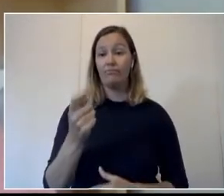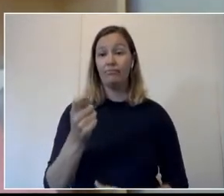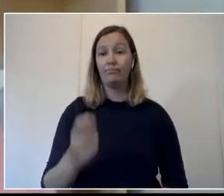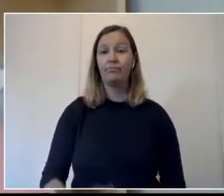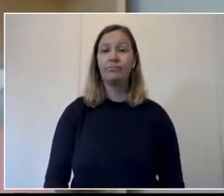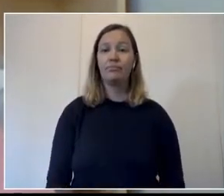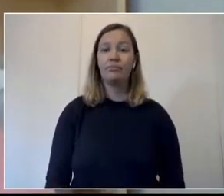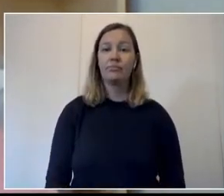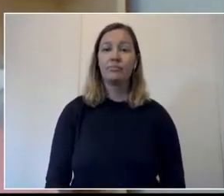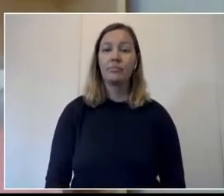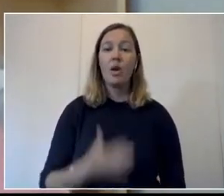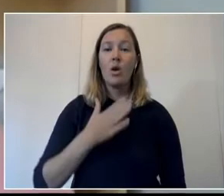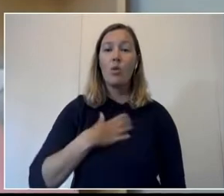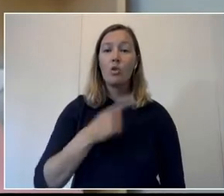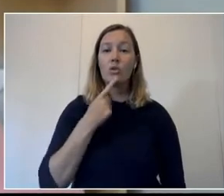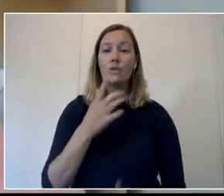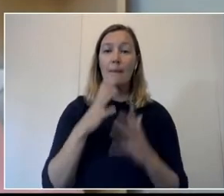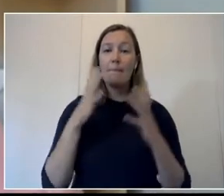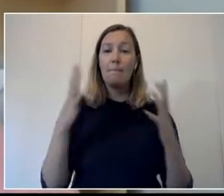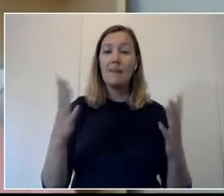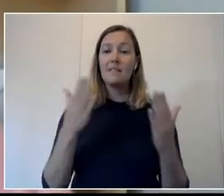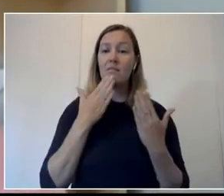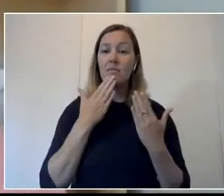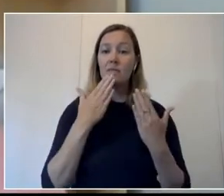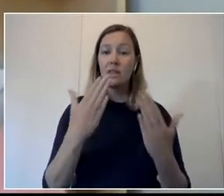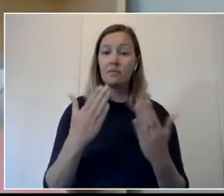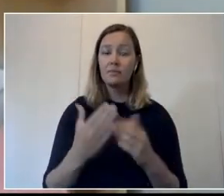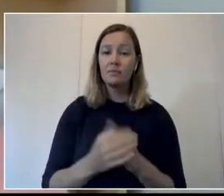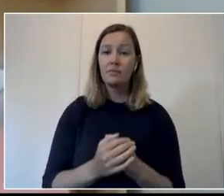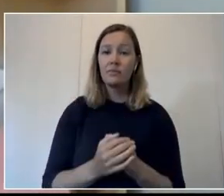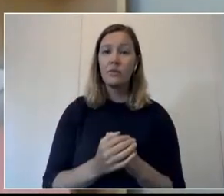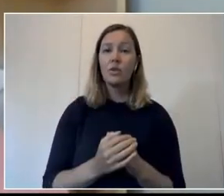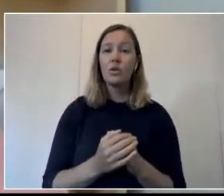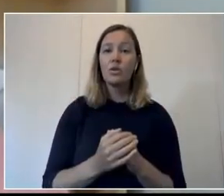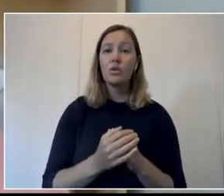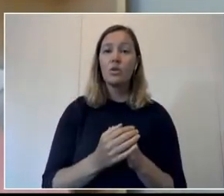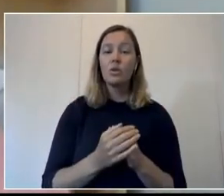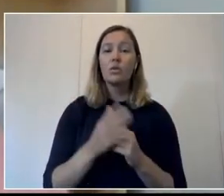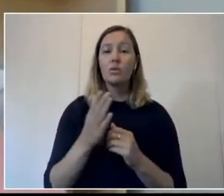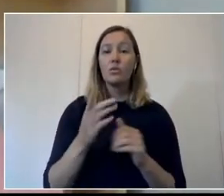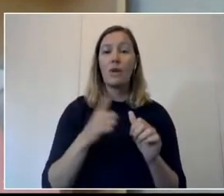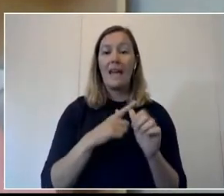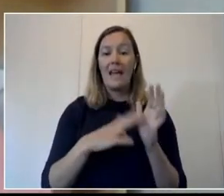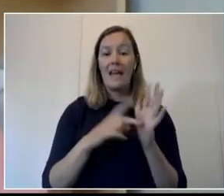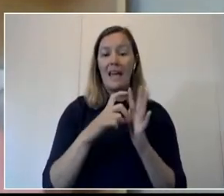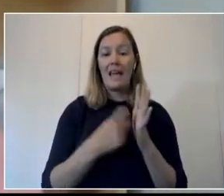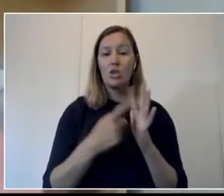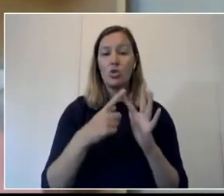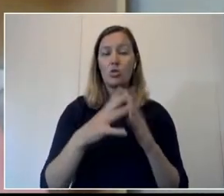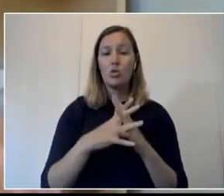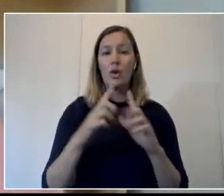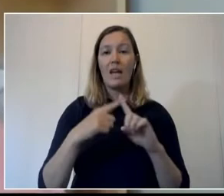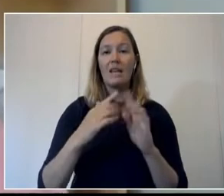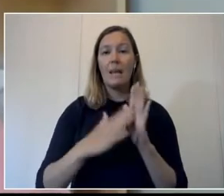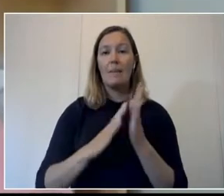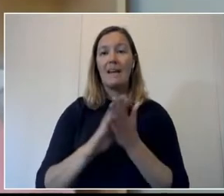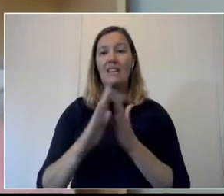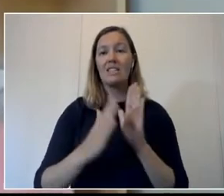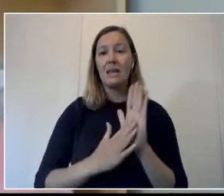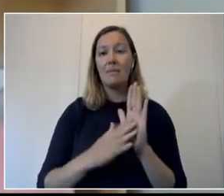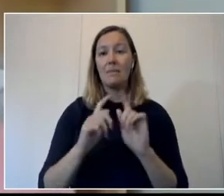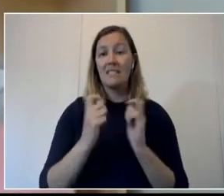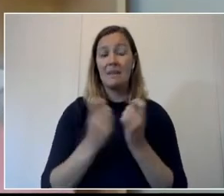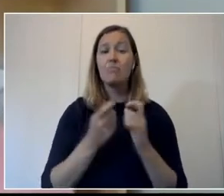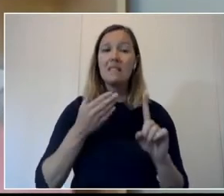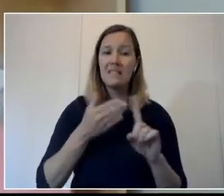give a massive mālo whakwhitai te le lava. Thank you to Andrew and the MHN team, particularly you, Andrew,